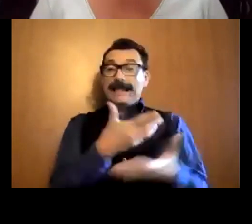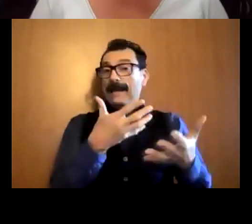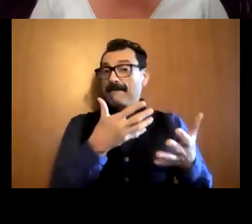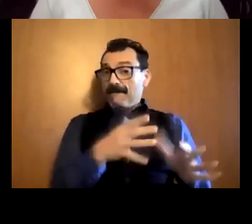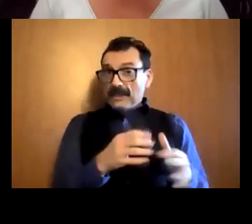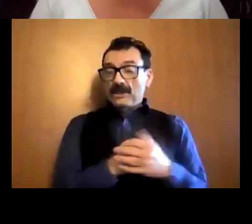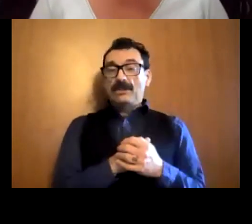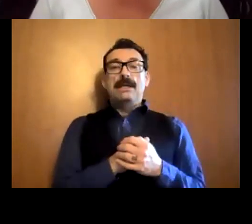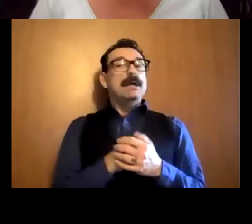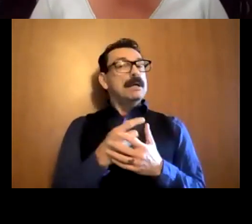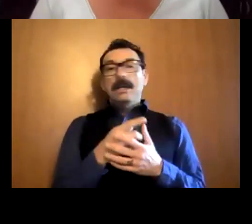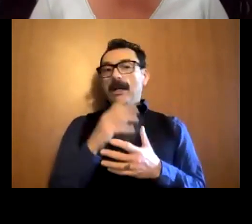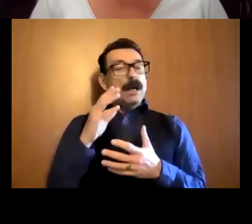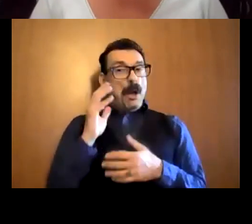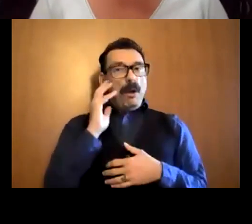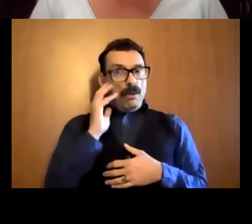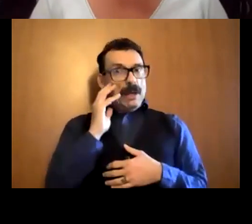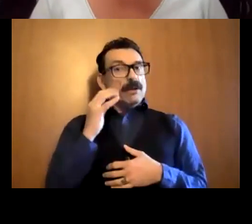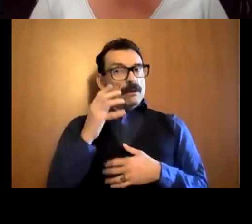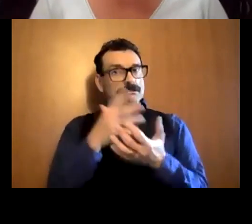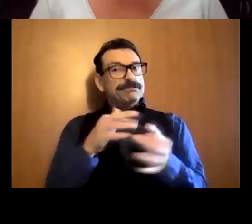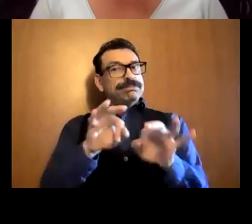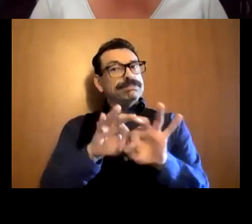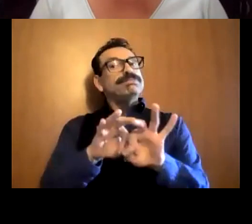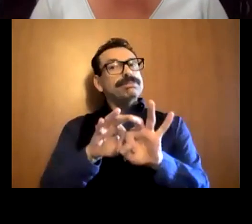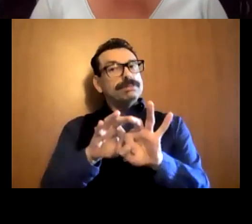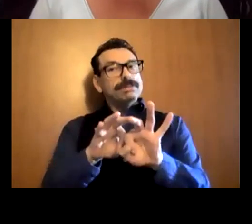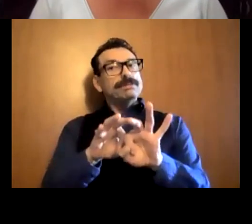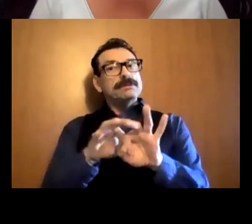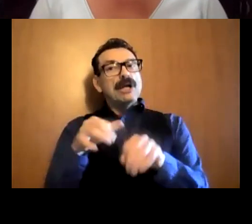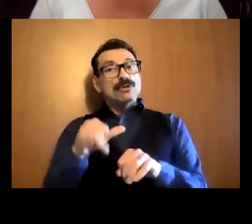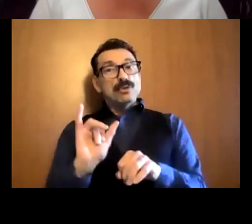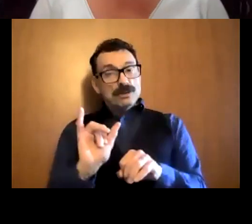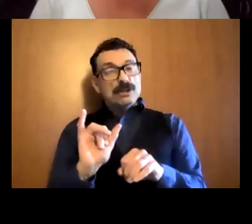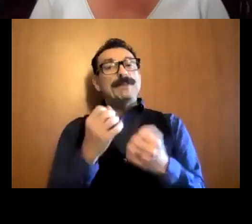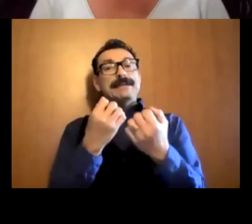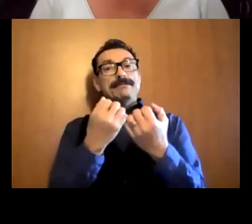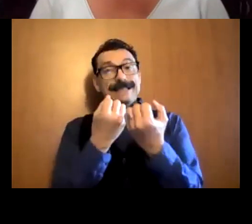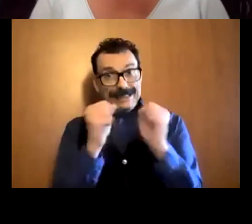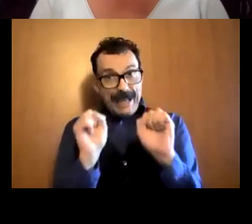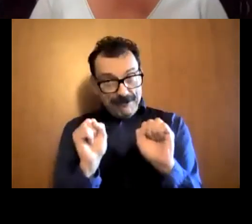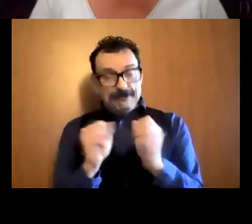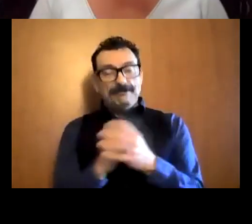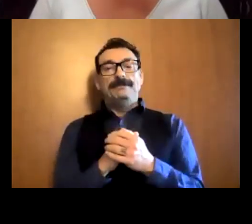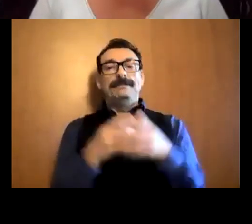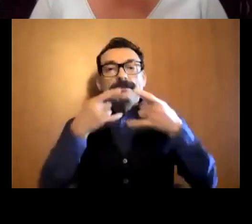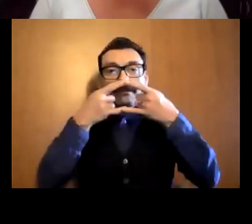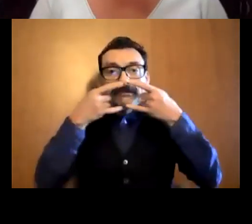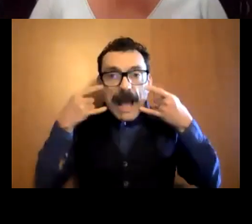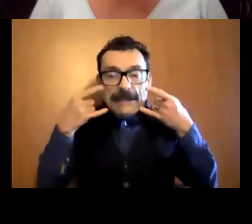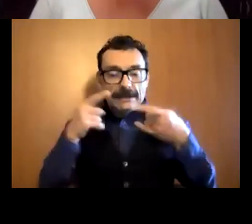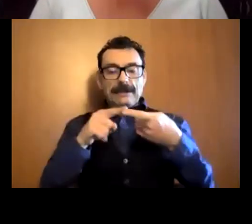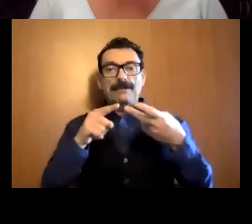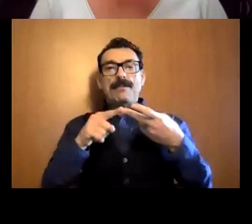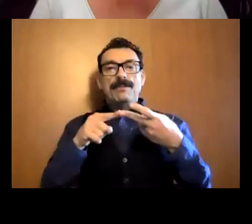to still be safe when it comes to social distancing and mask wearing in public places. So I don't do anything different